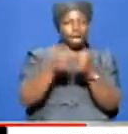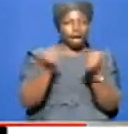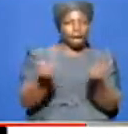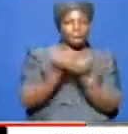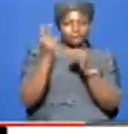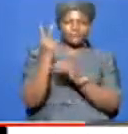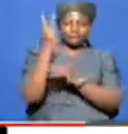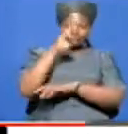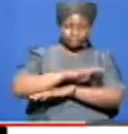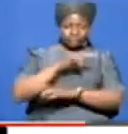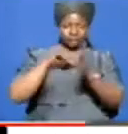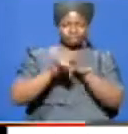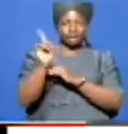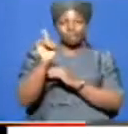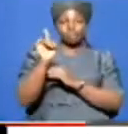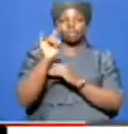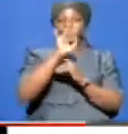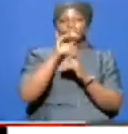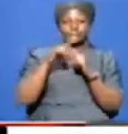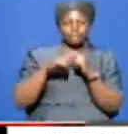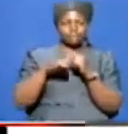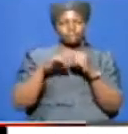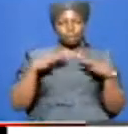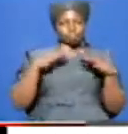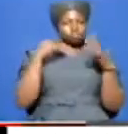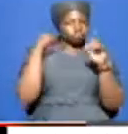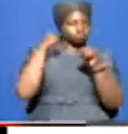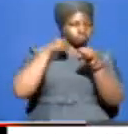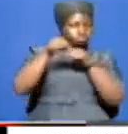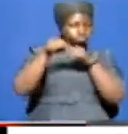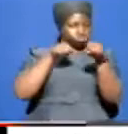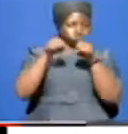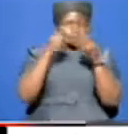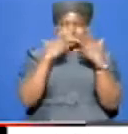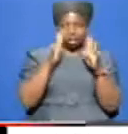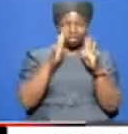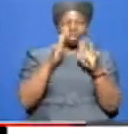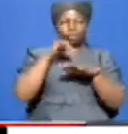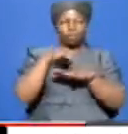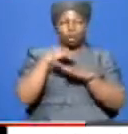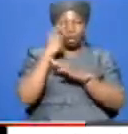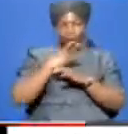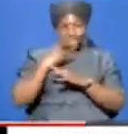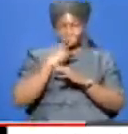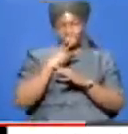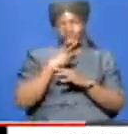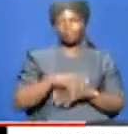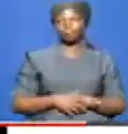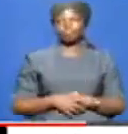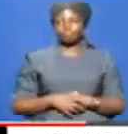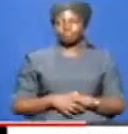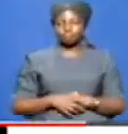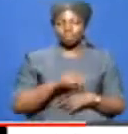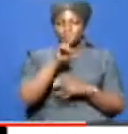Nairobi. 36 pugilists took part in the ring during the preliminary bouts held on Wednesday. In some bouts,